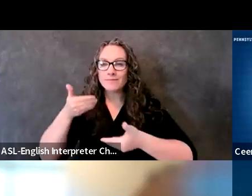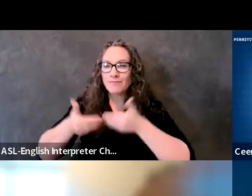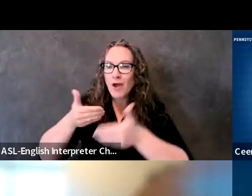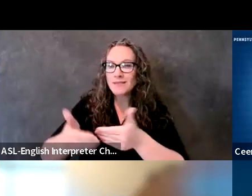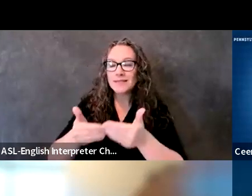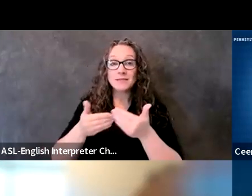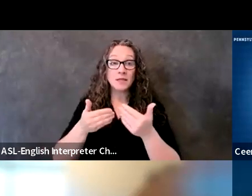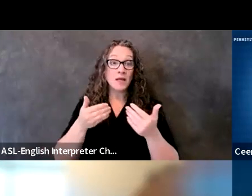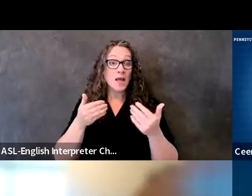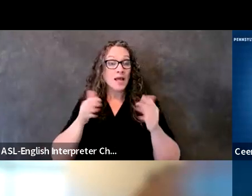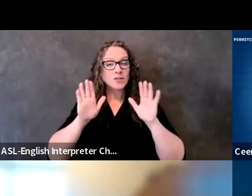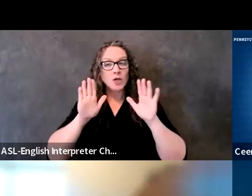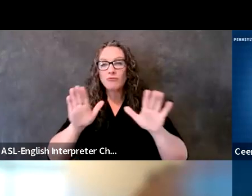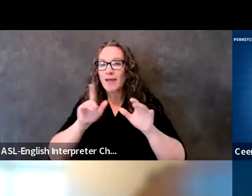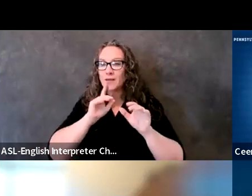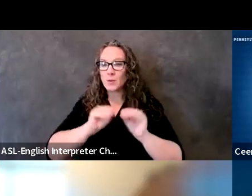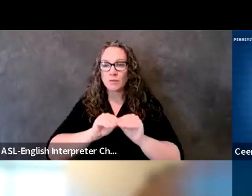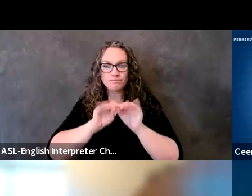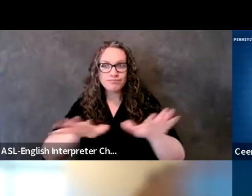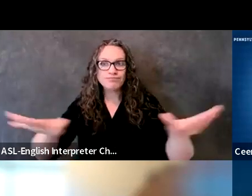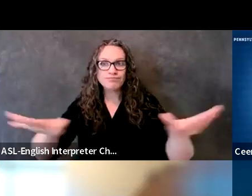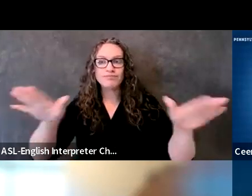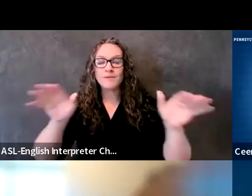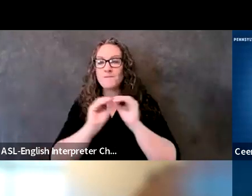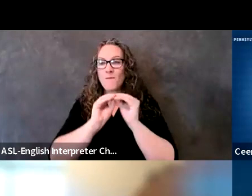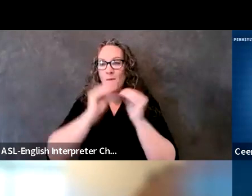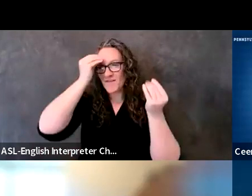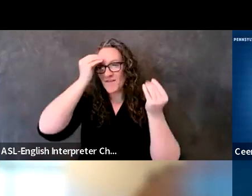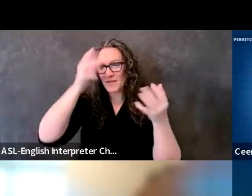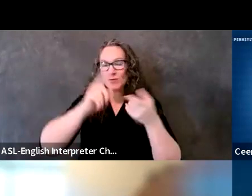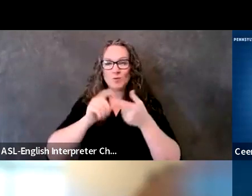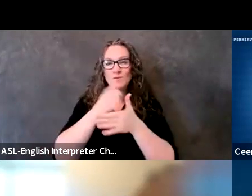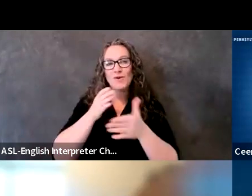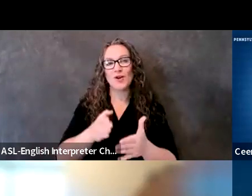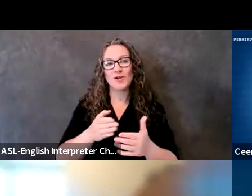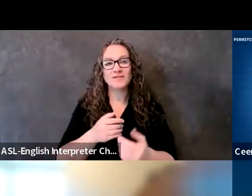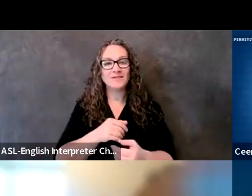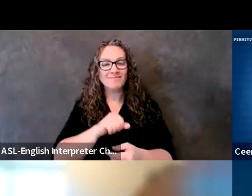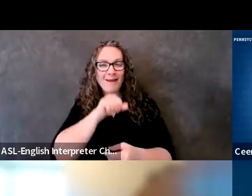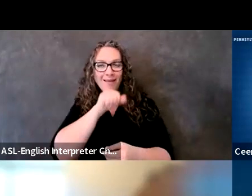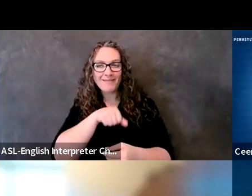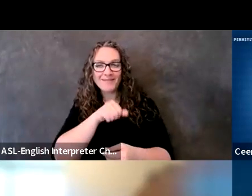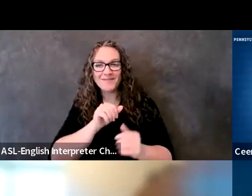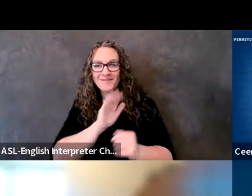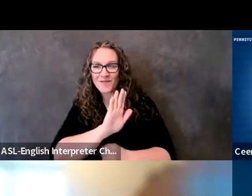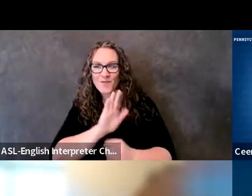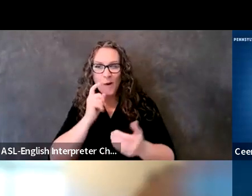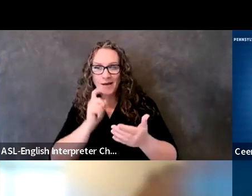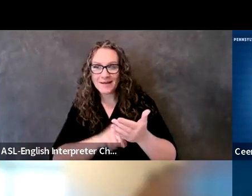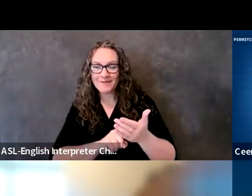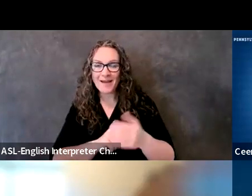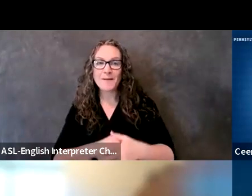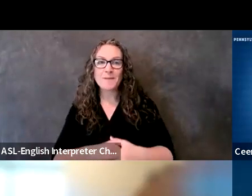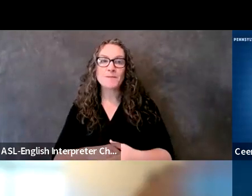force multiply and get all that information out to our partners. So I love how you identified that. And